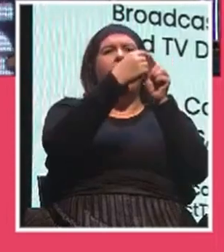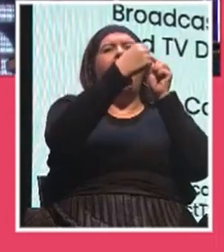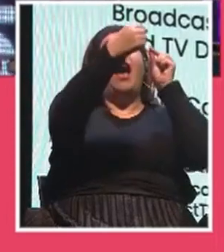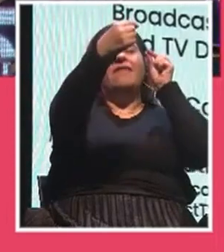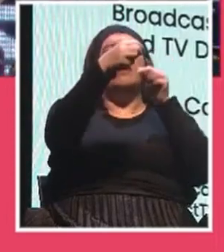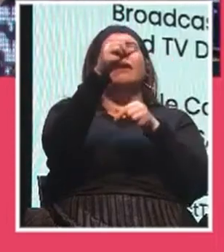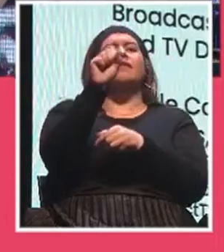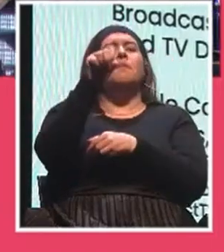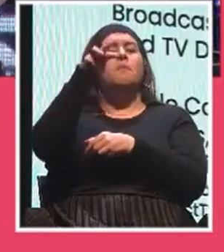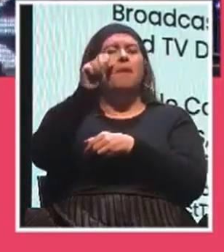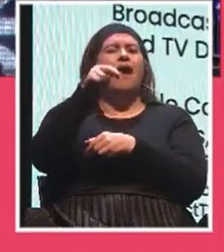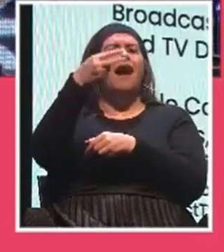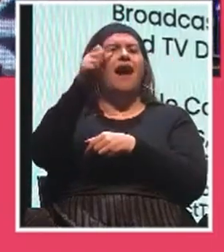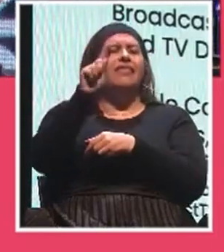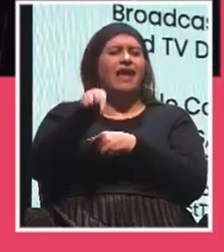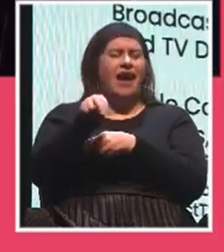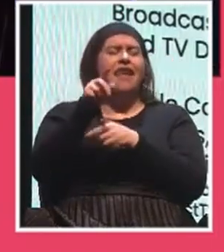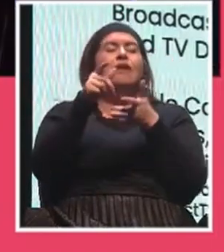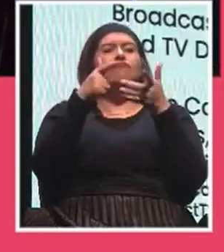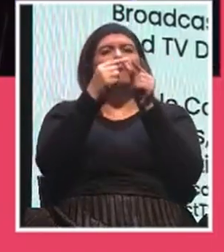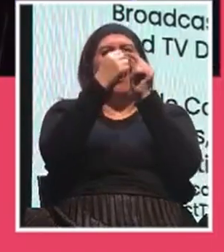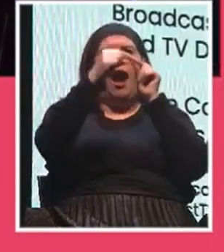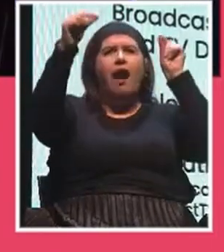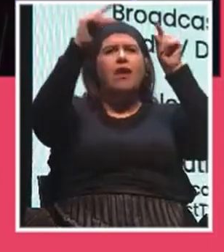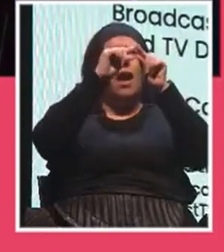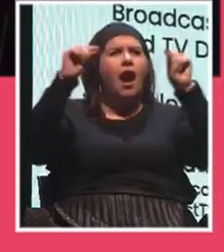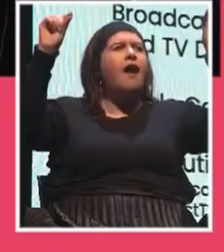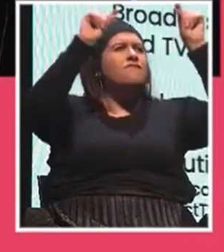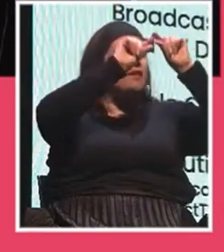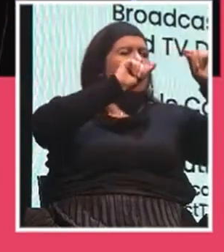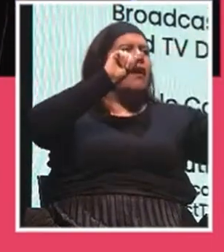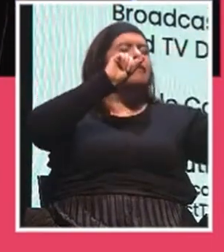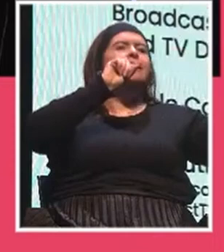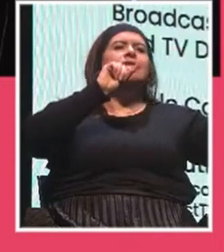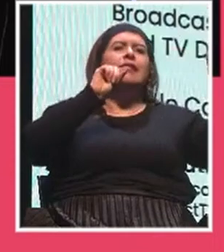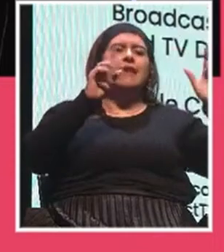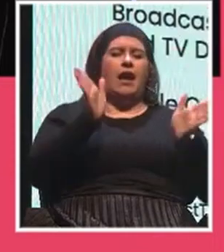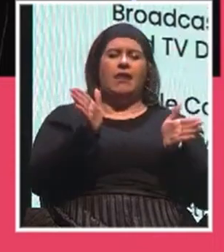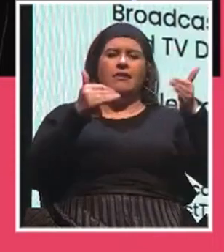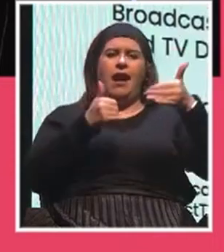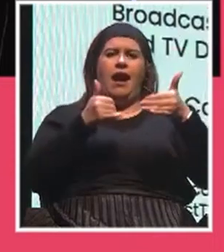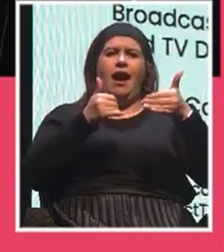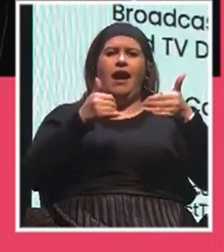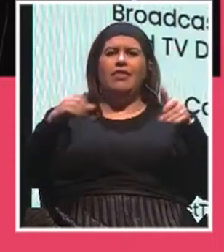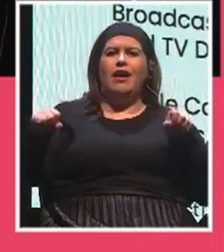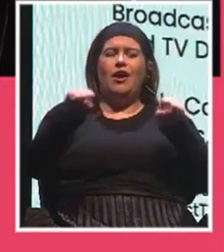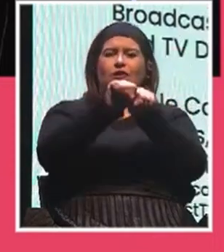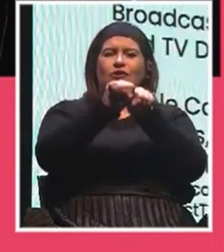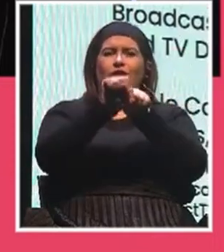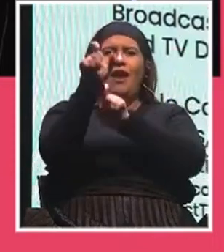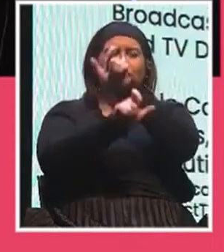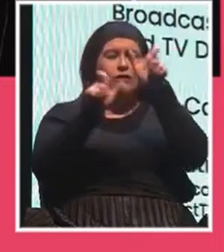basically started just bringing boxing matches to people. Then they got satellite, uplink, and they invented